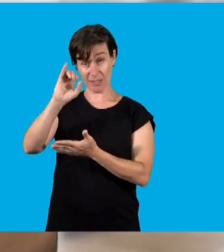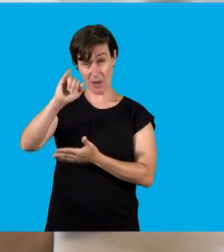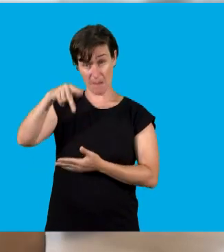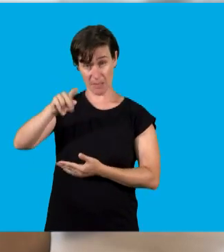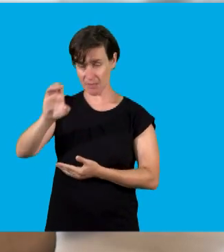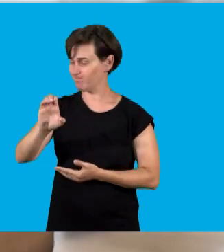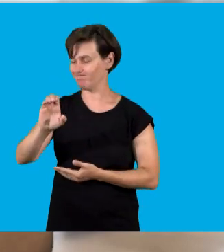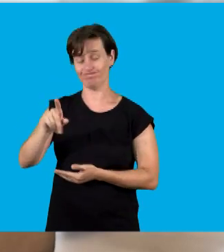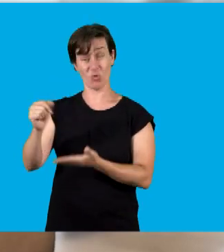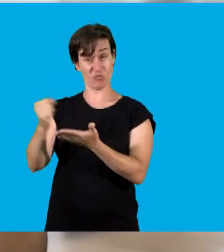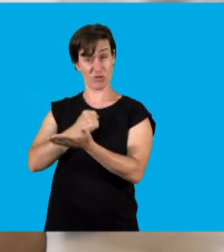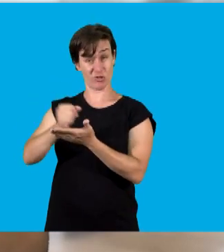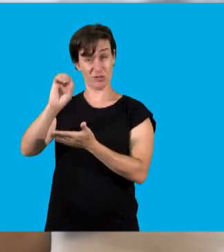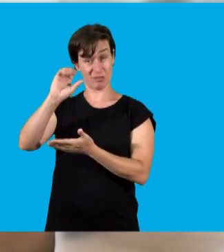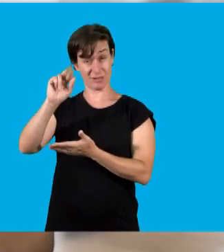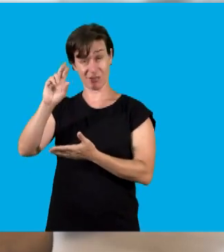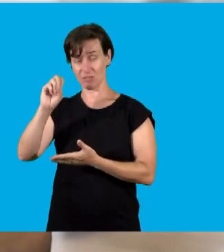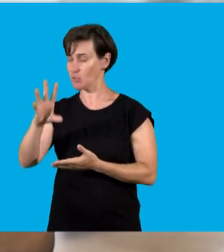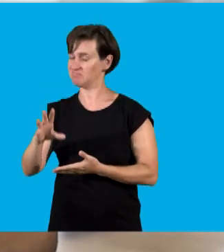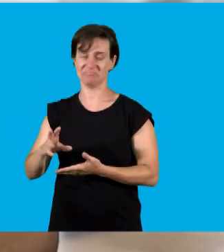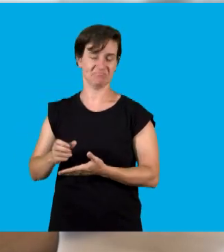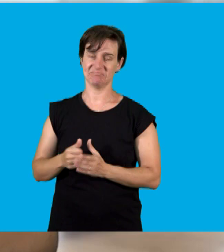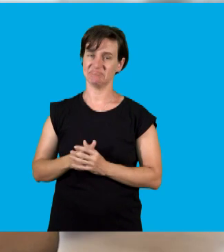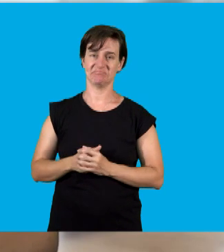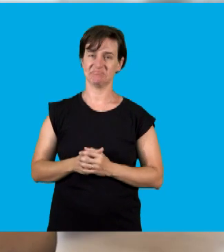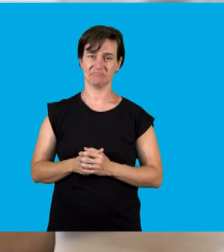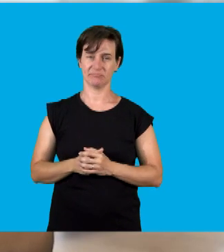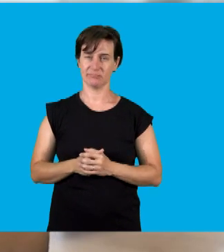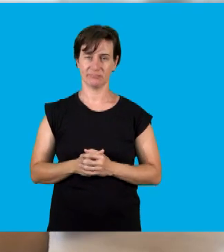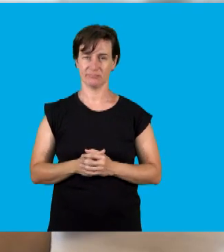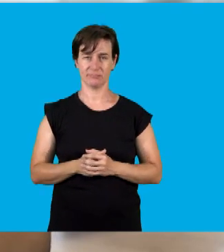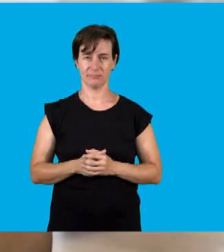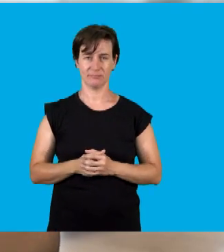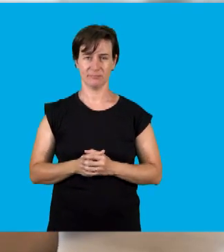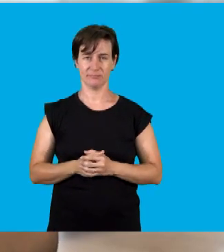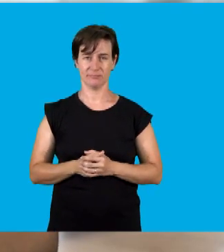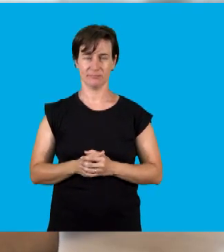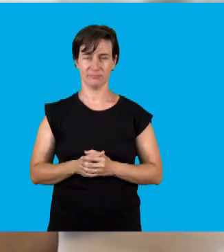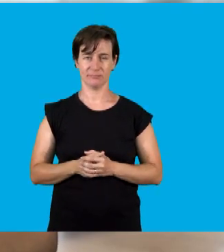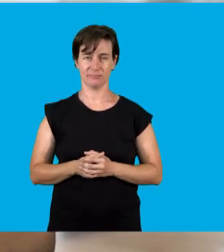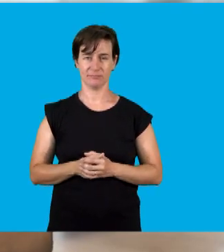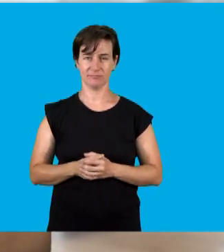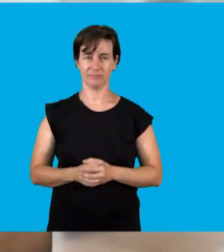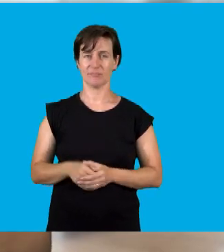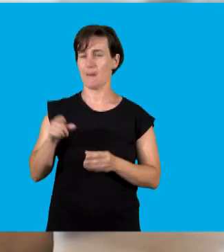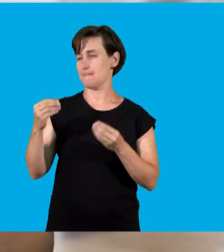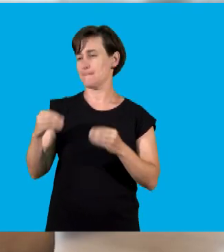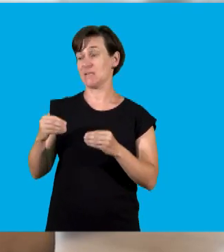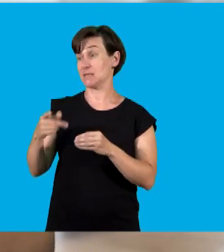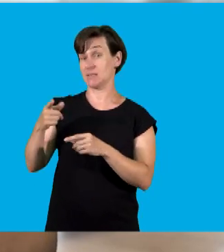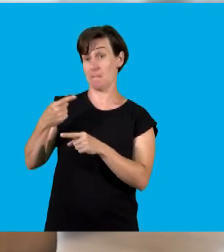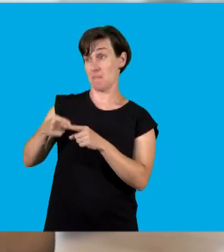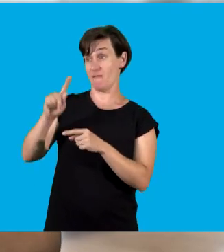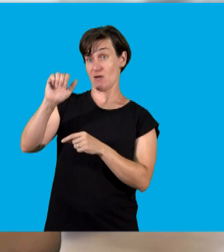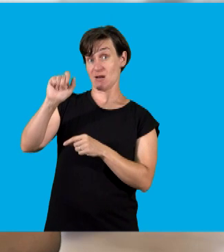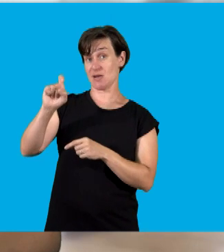registered with the CIPC. We find businesses that are not registered with South African Revenue Services. These businesses do